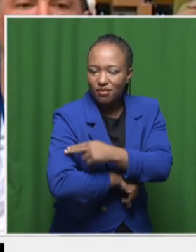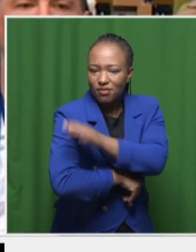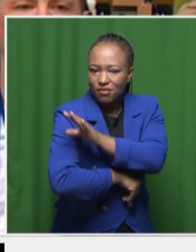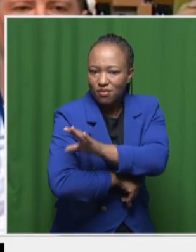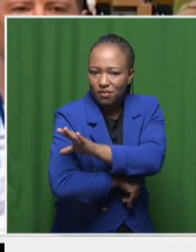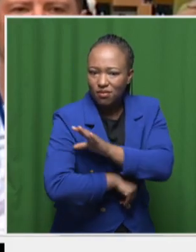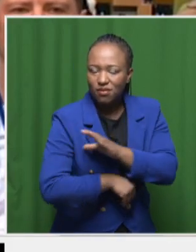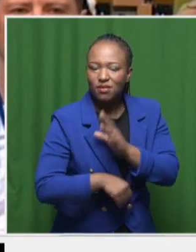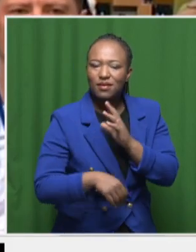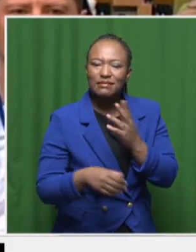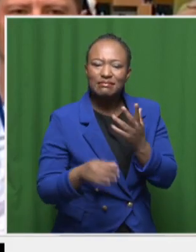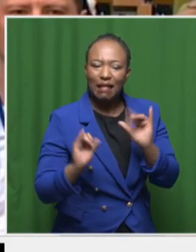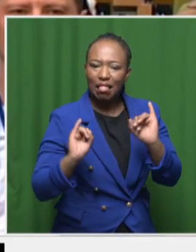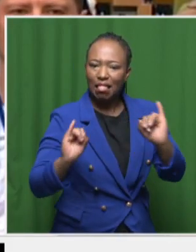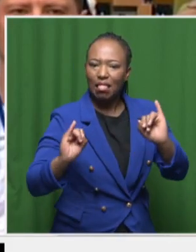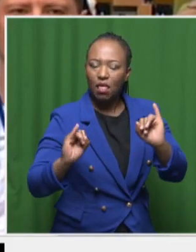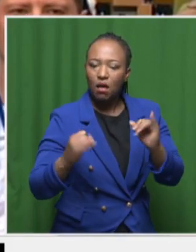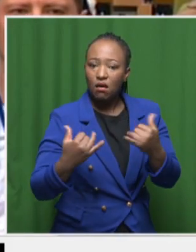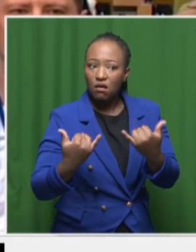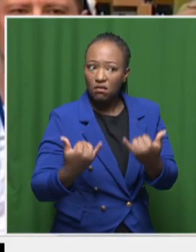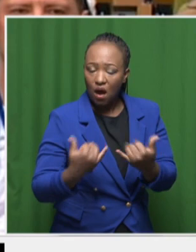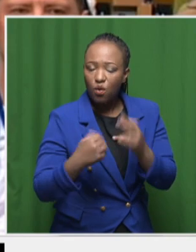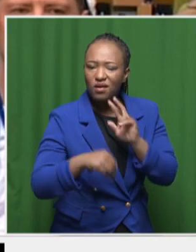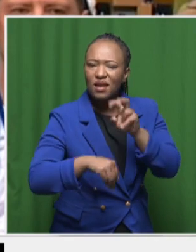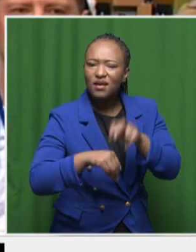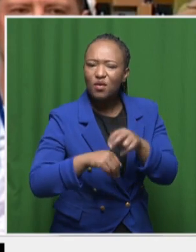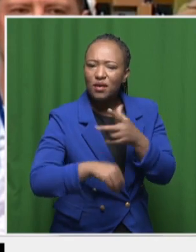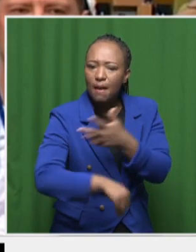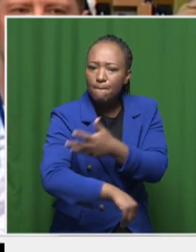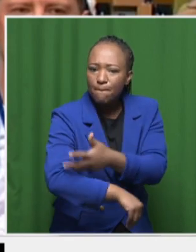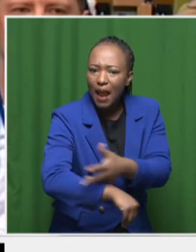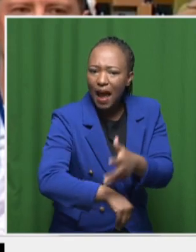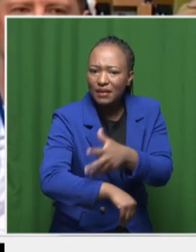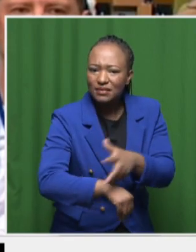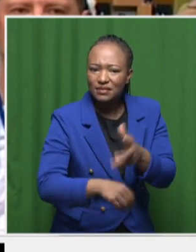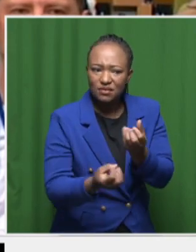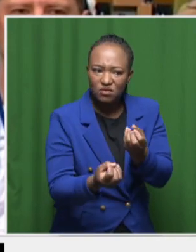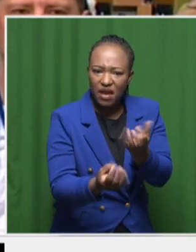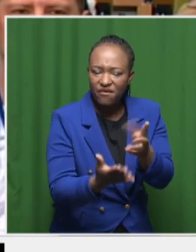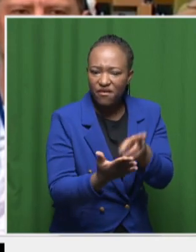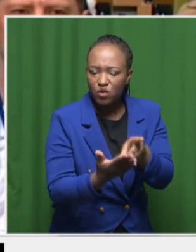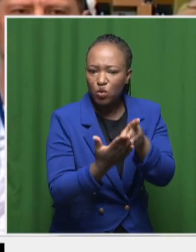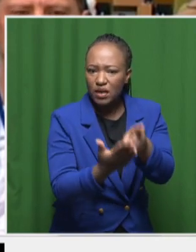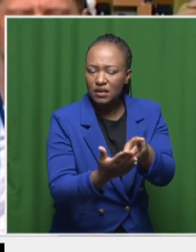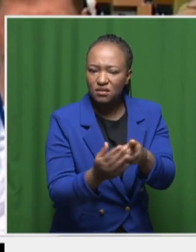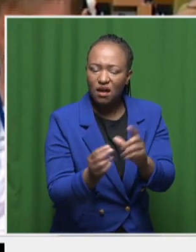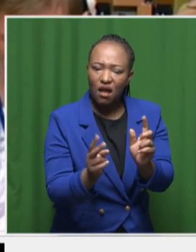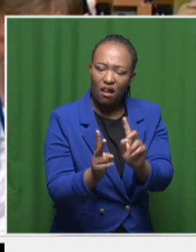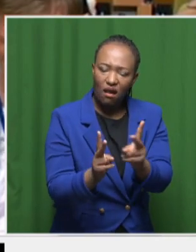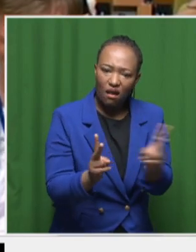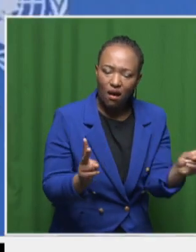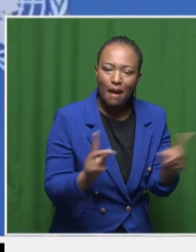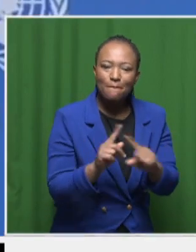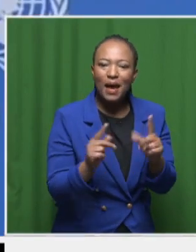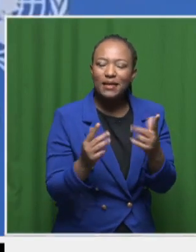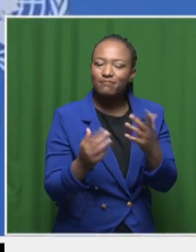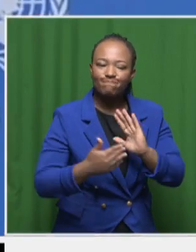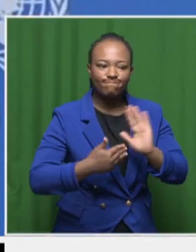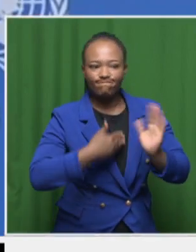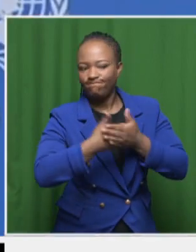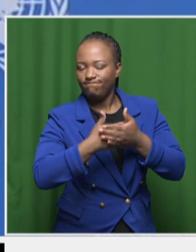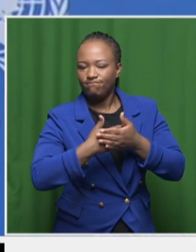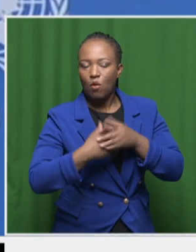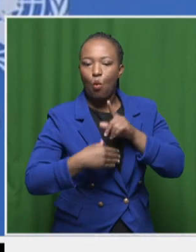supplies. The World Health Organization says that 16 hospitals across the country have been forced to shut down completely because